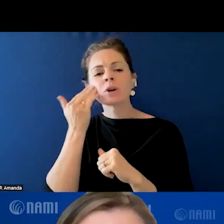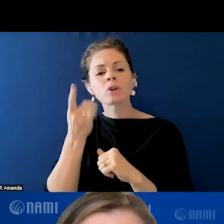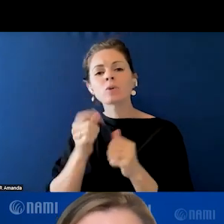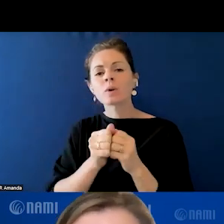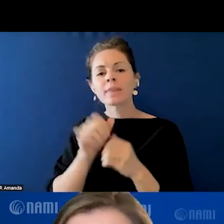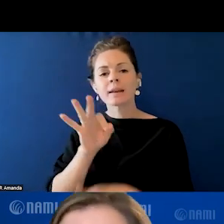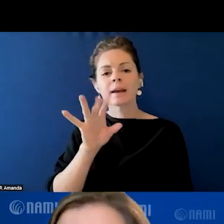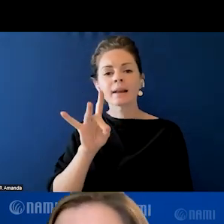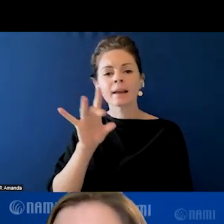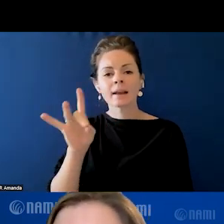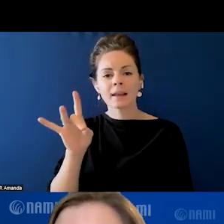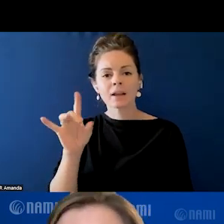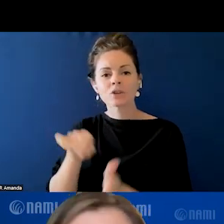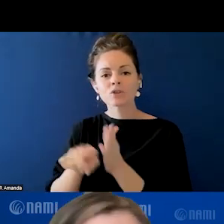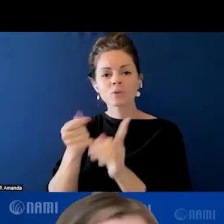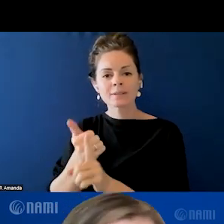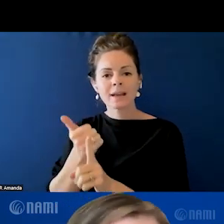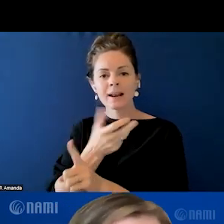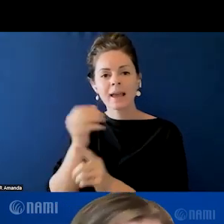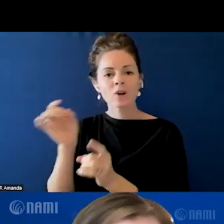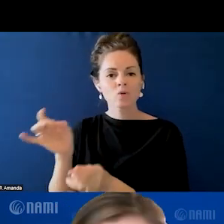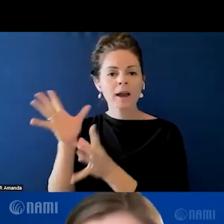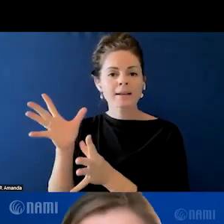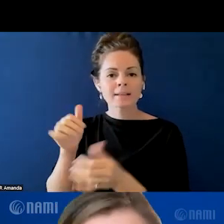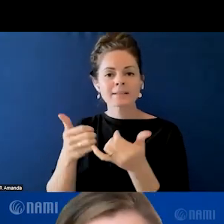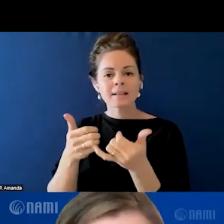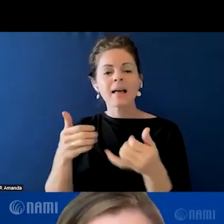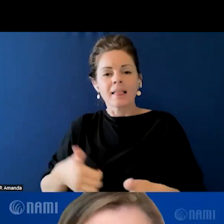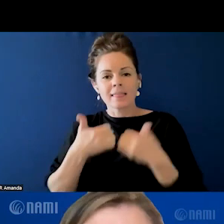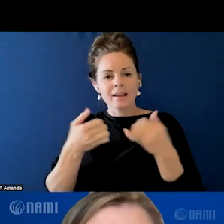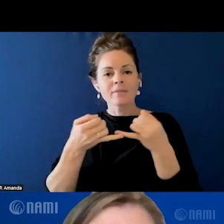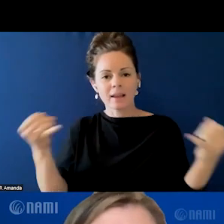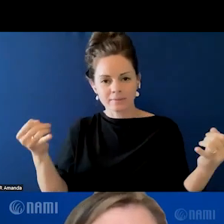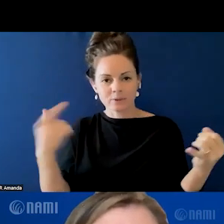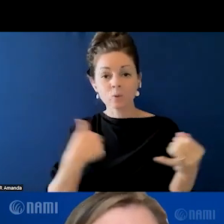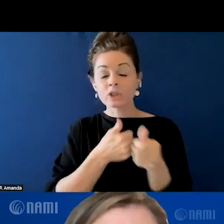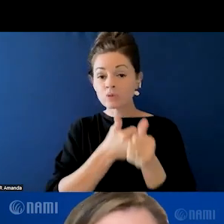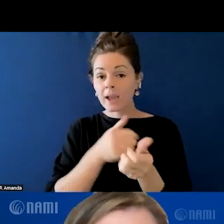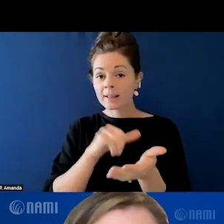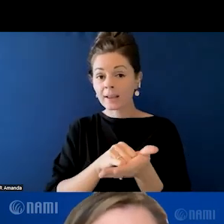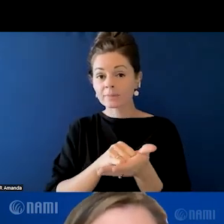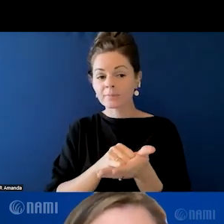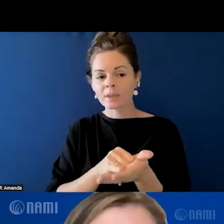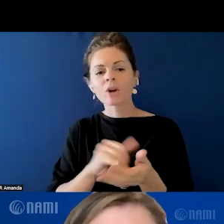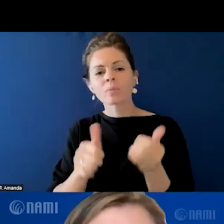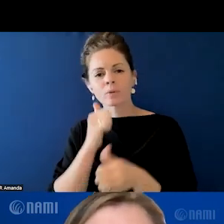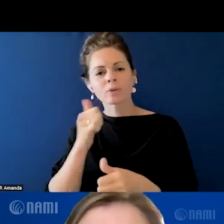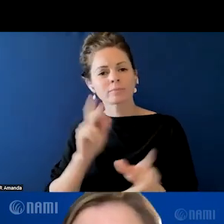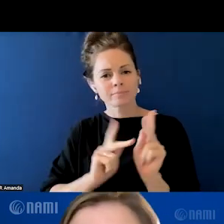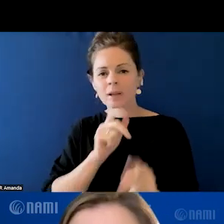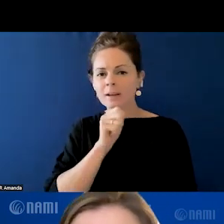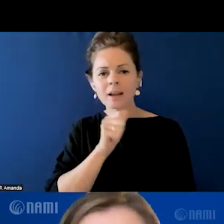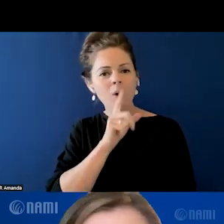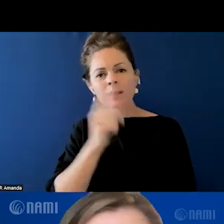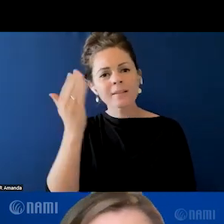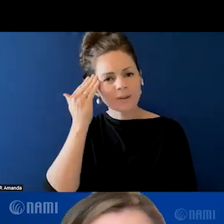Suicide and Crisis Lifeline? And we've tracked that, and at first, not very familiar. And